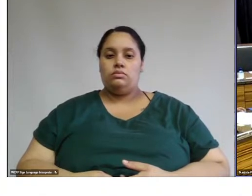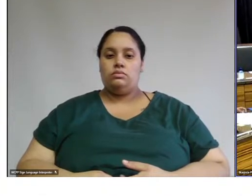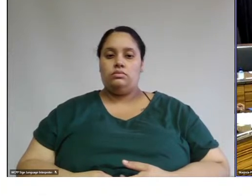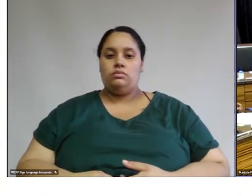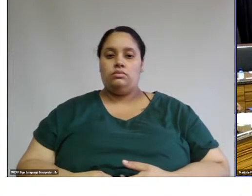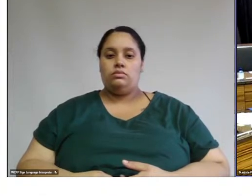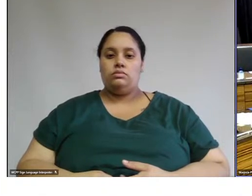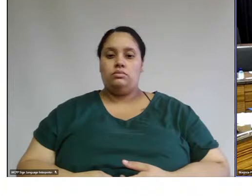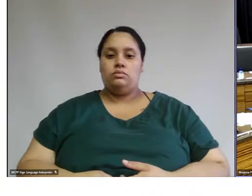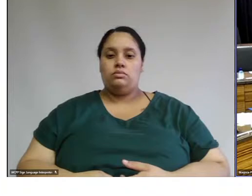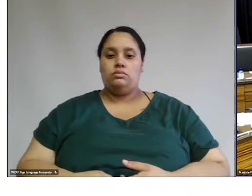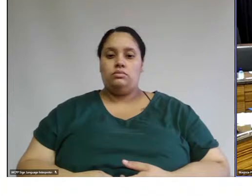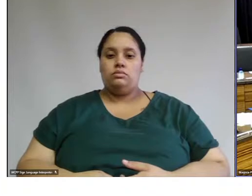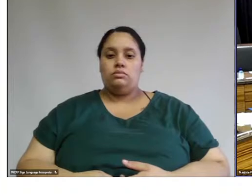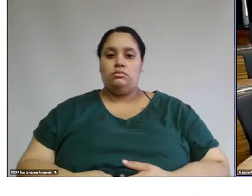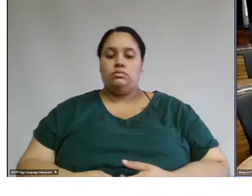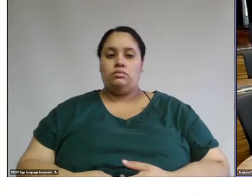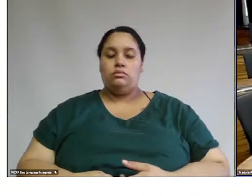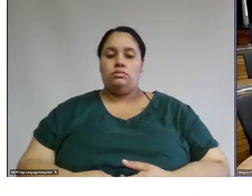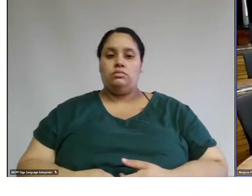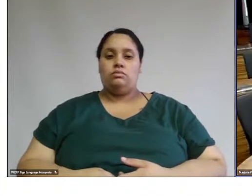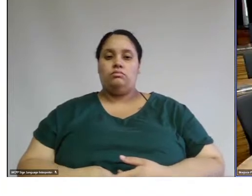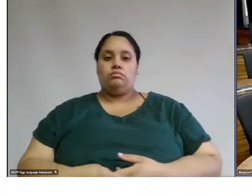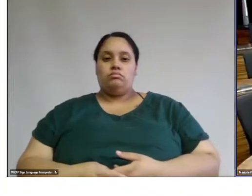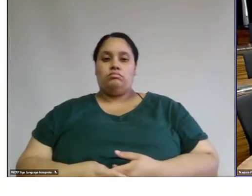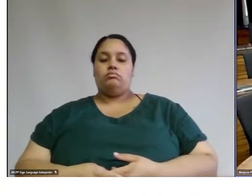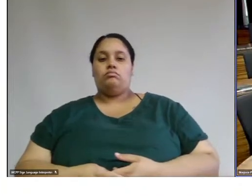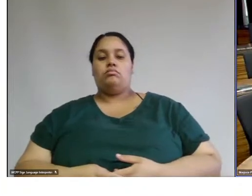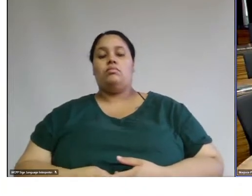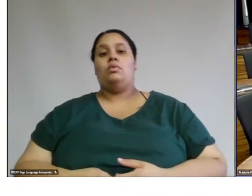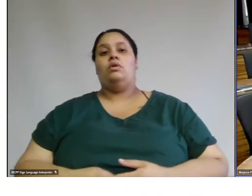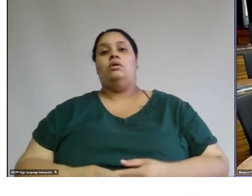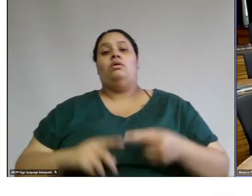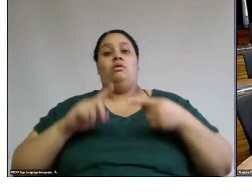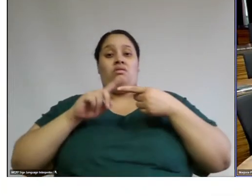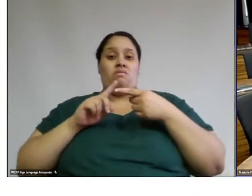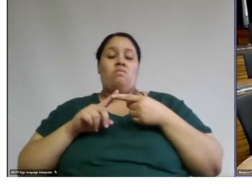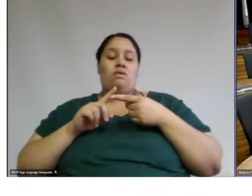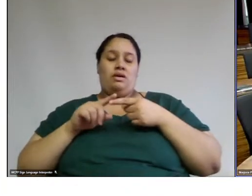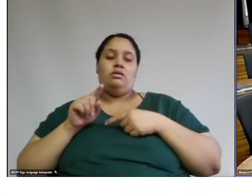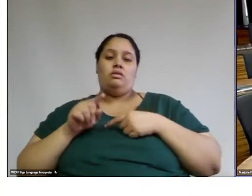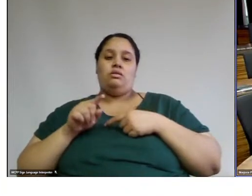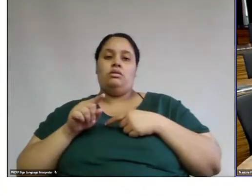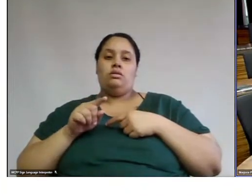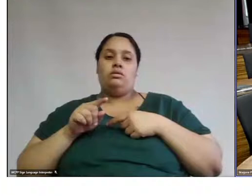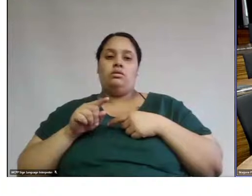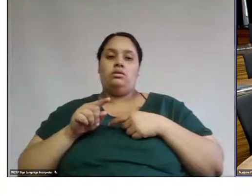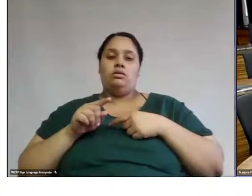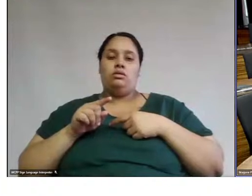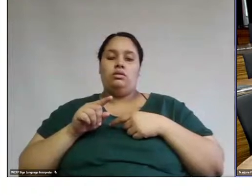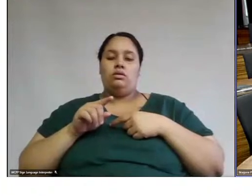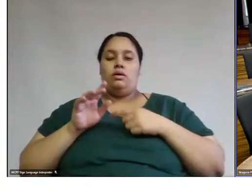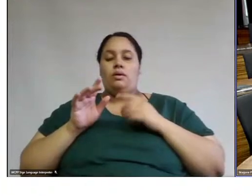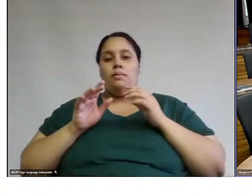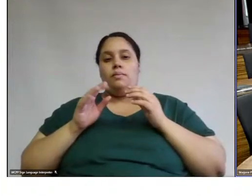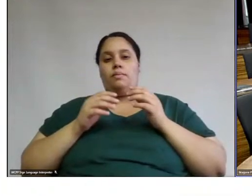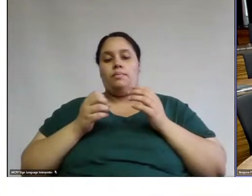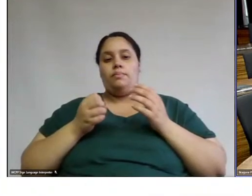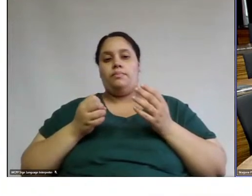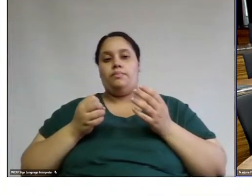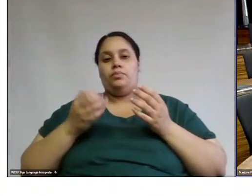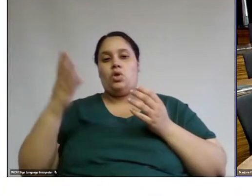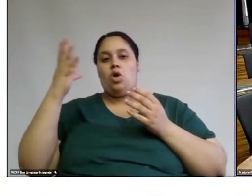But one of those strategic risks is budget management, in terms of resource allocation to the department, because